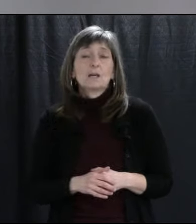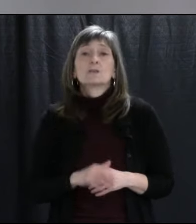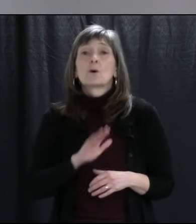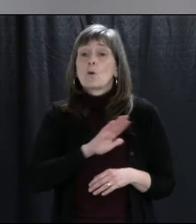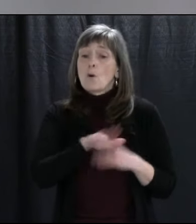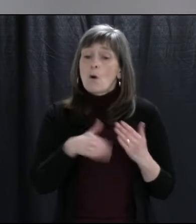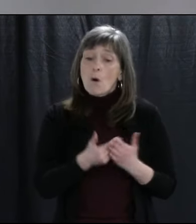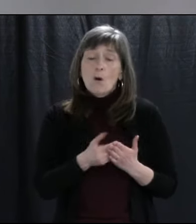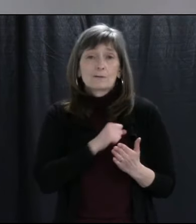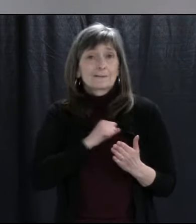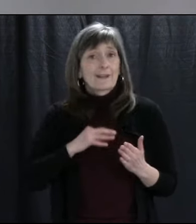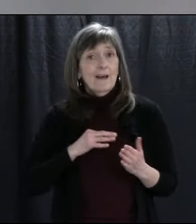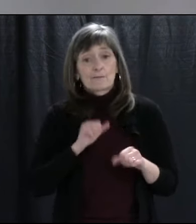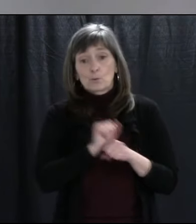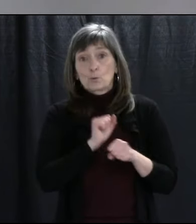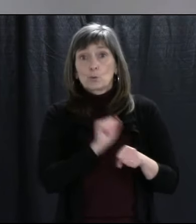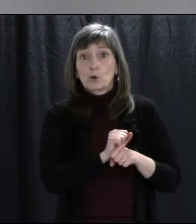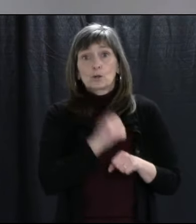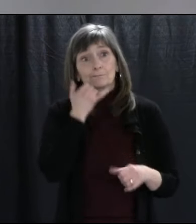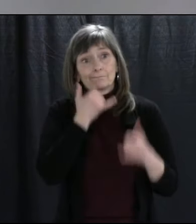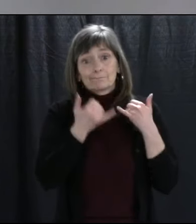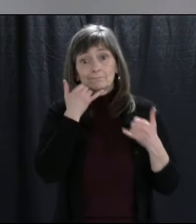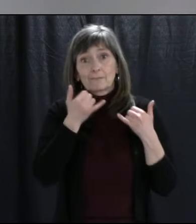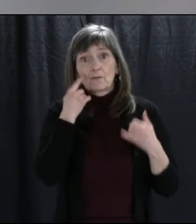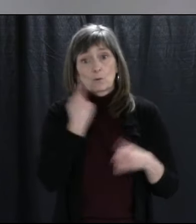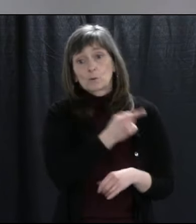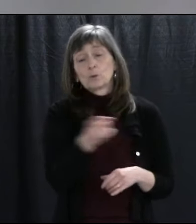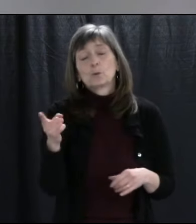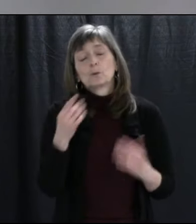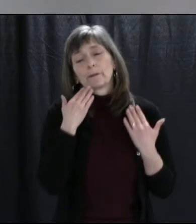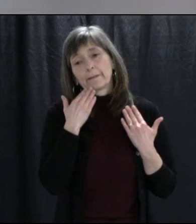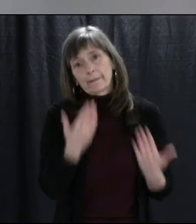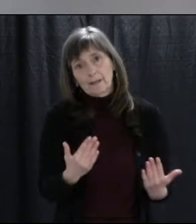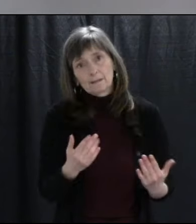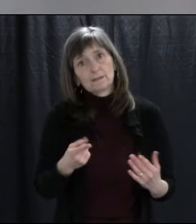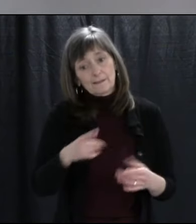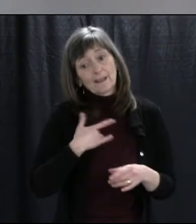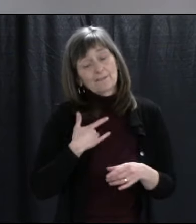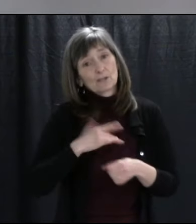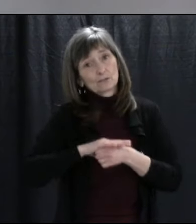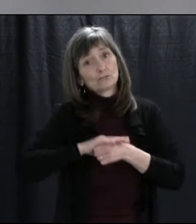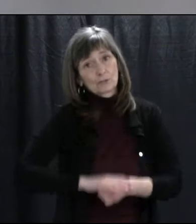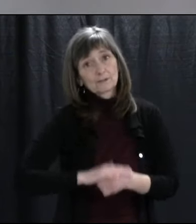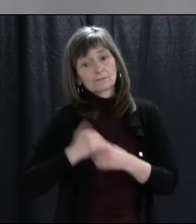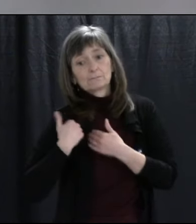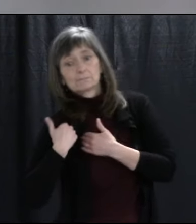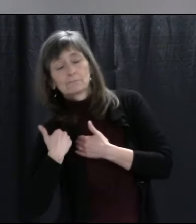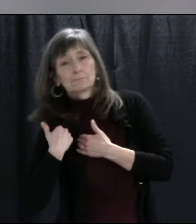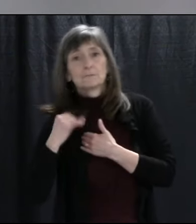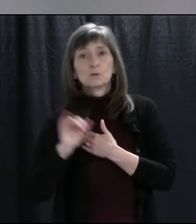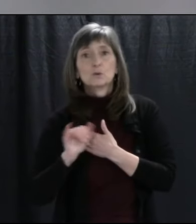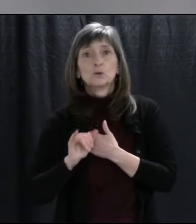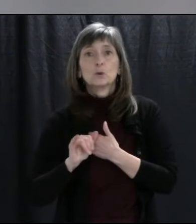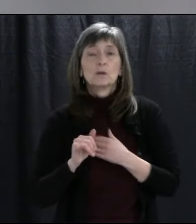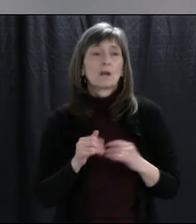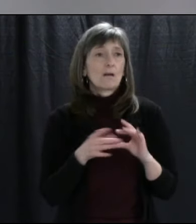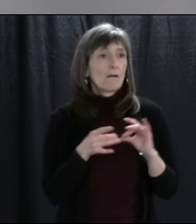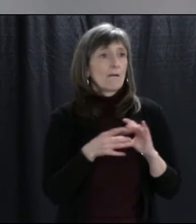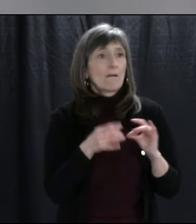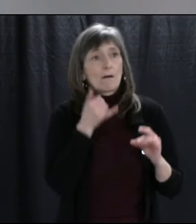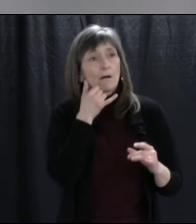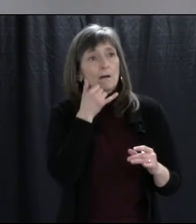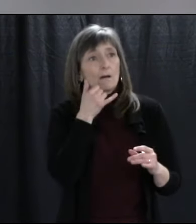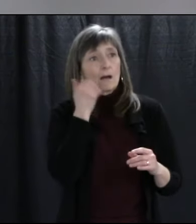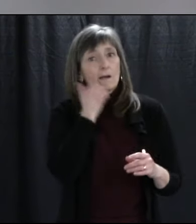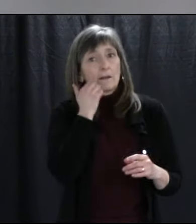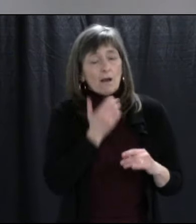who work on those lines and in those areas, because they too are feeling the strain. They take on some of the burden and some of the